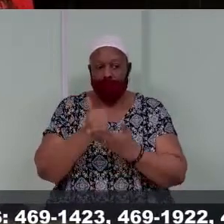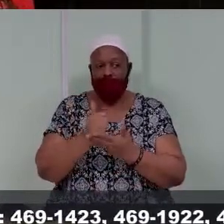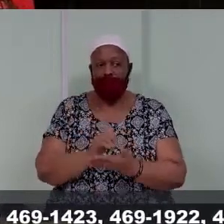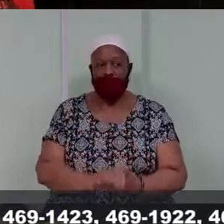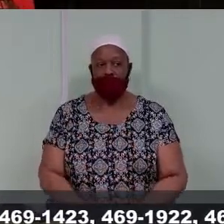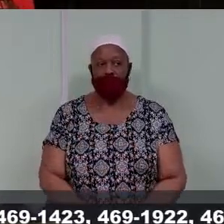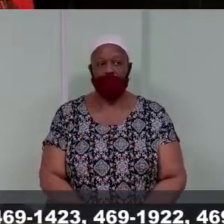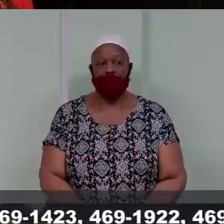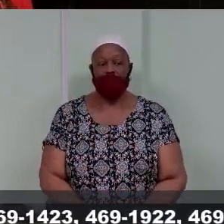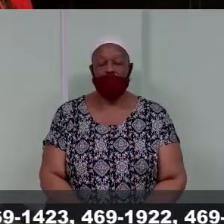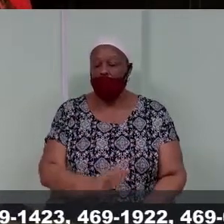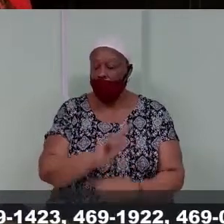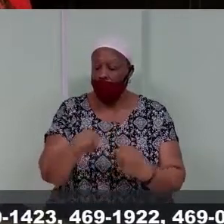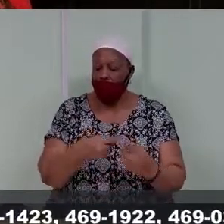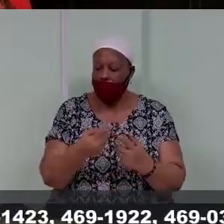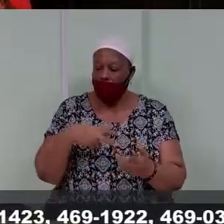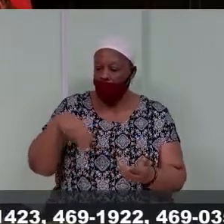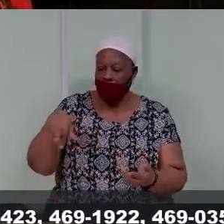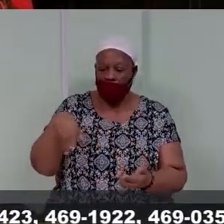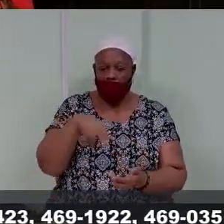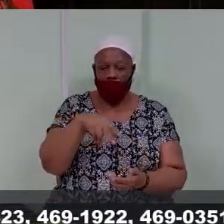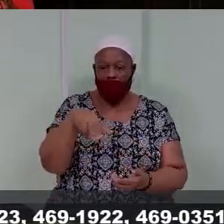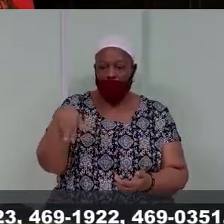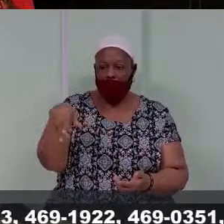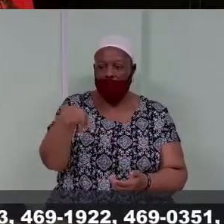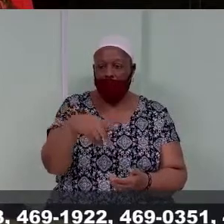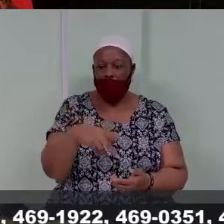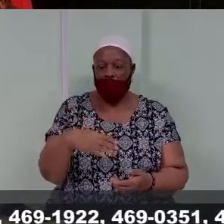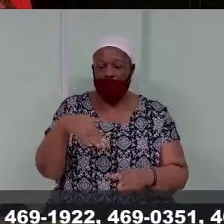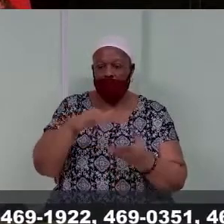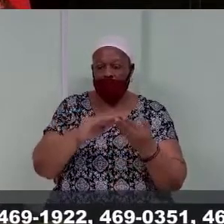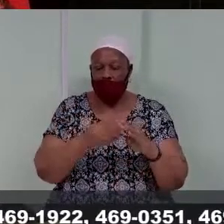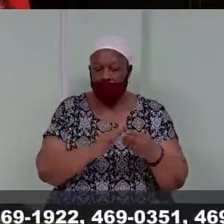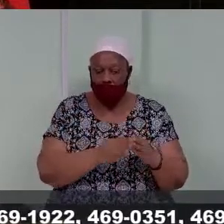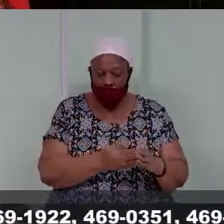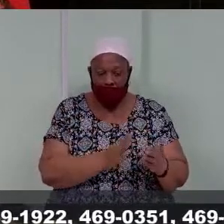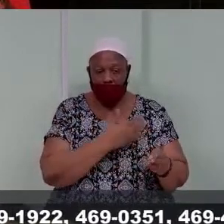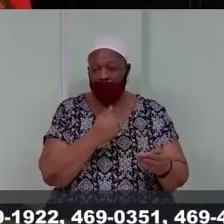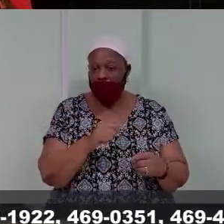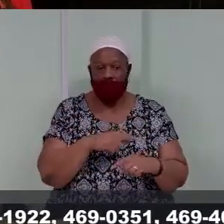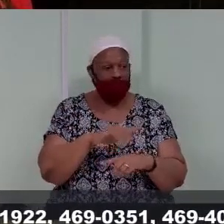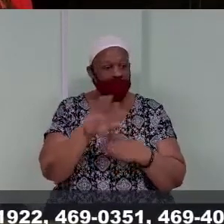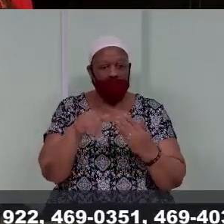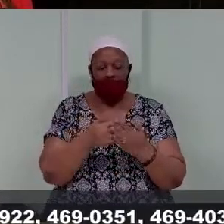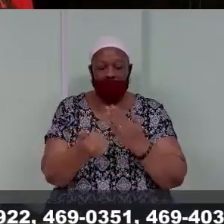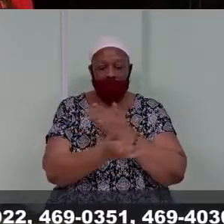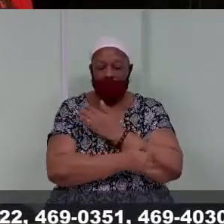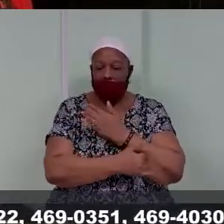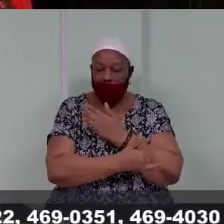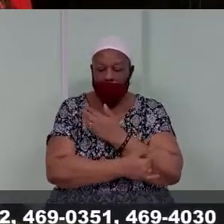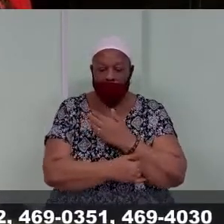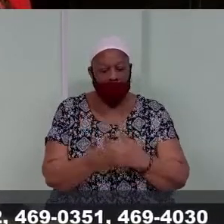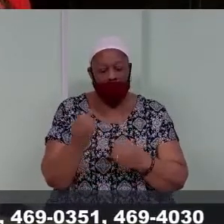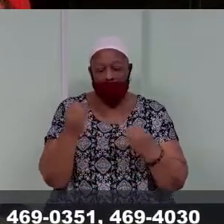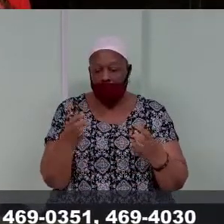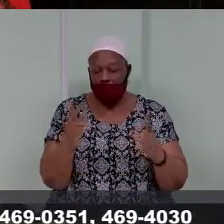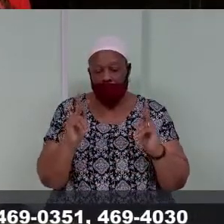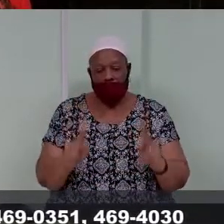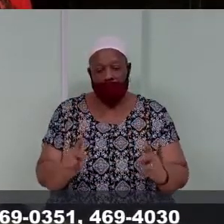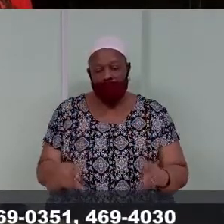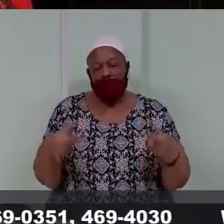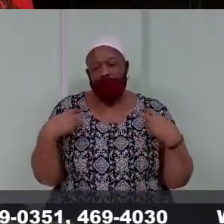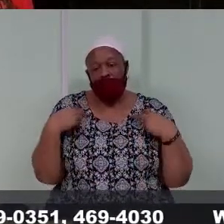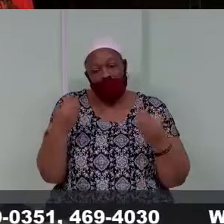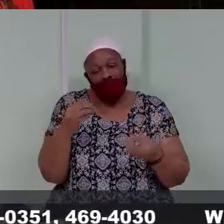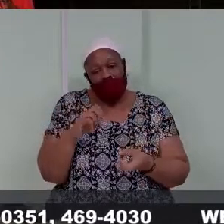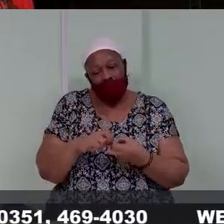the streets of Bastille and the whole country, I know a lot of people are having serious economic issues, financial issues at